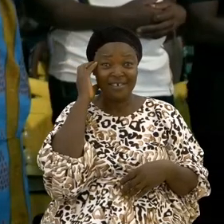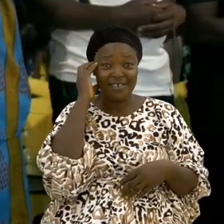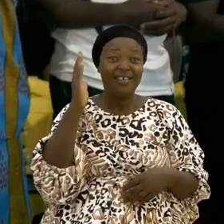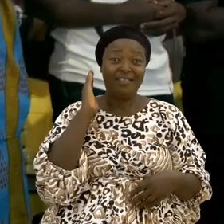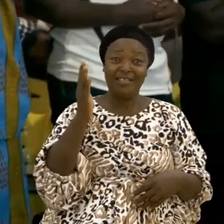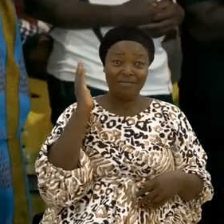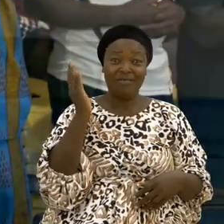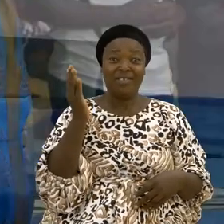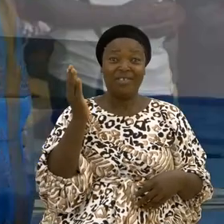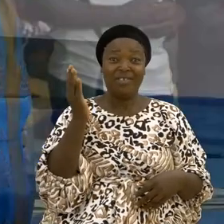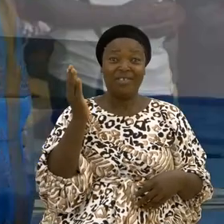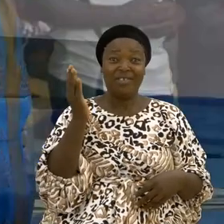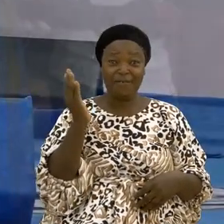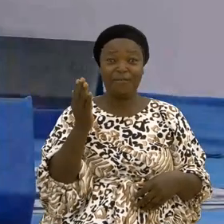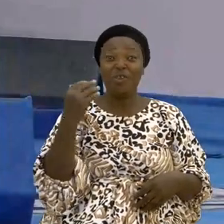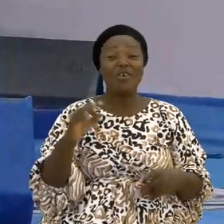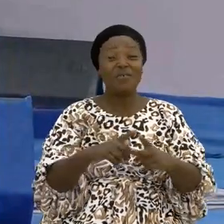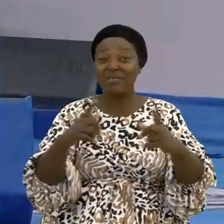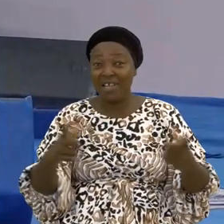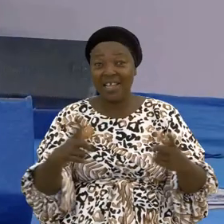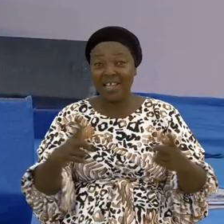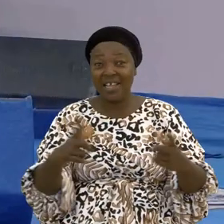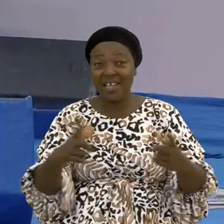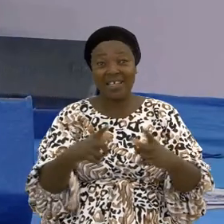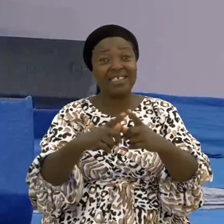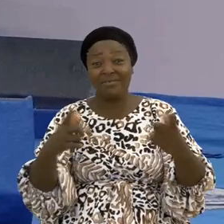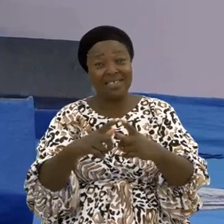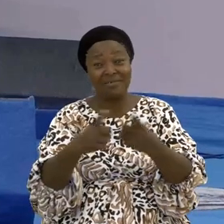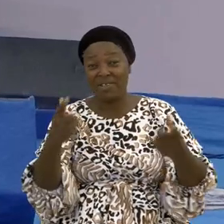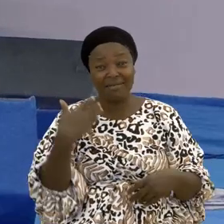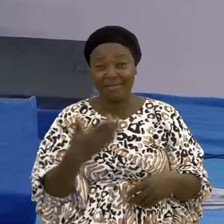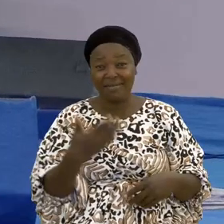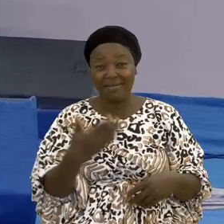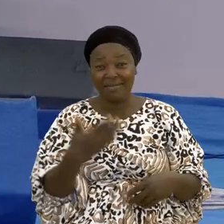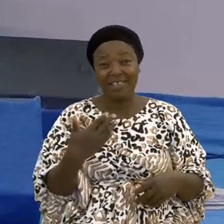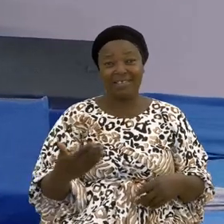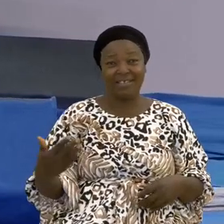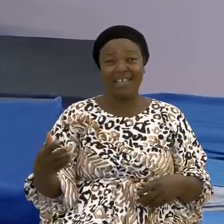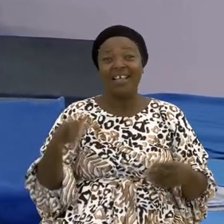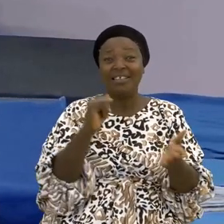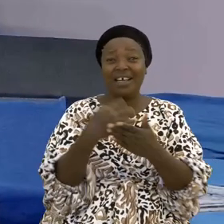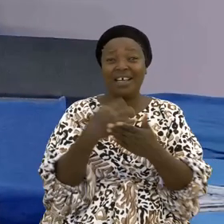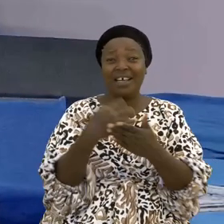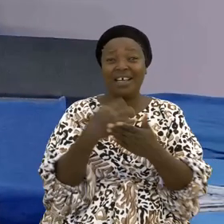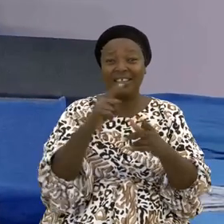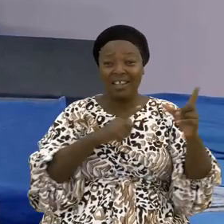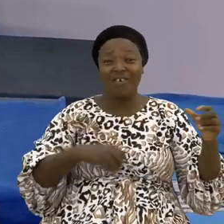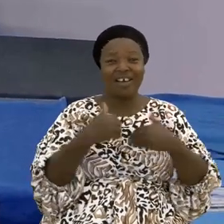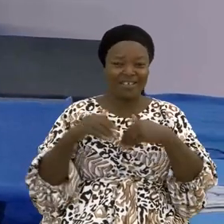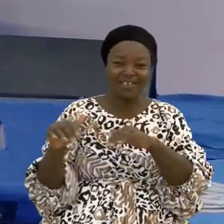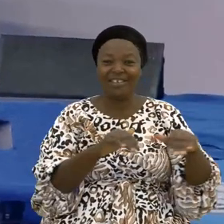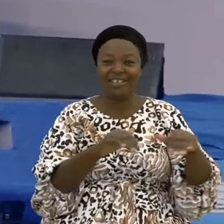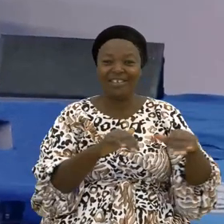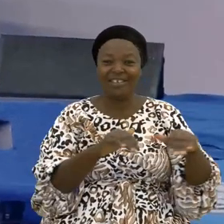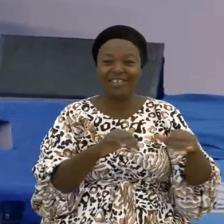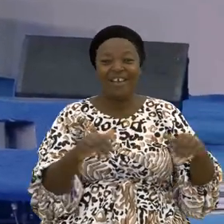testimonies of great, great, great things that the Lord has done.